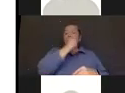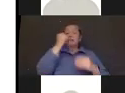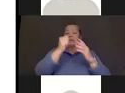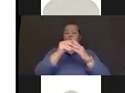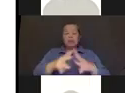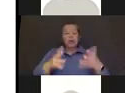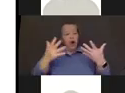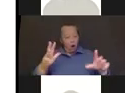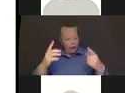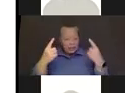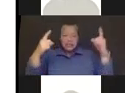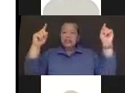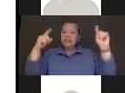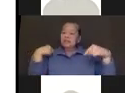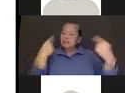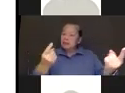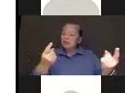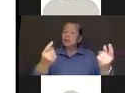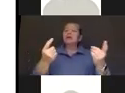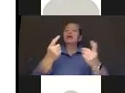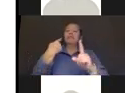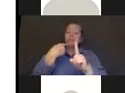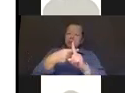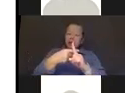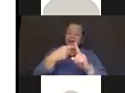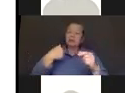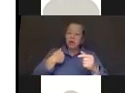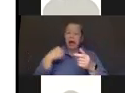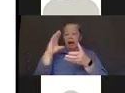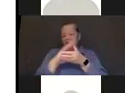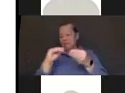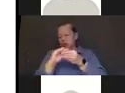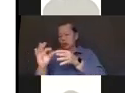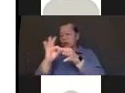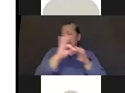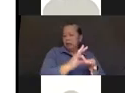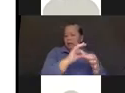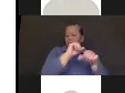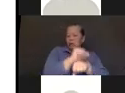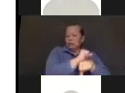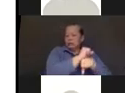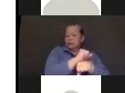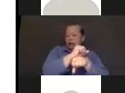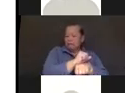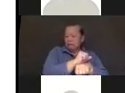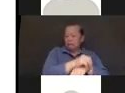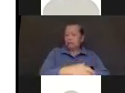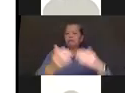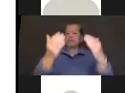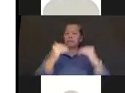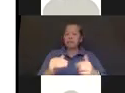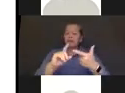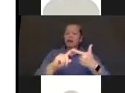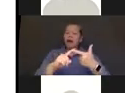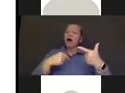have achievements, and we have the story of being enslaved. I also come as a person who